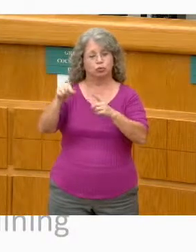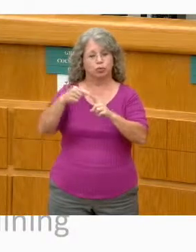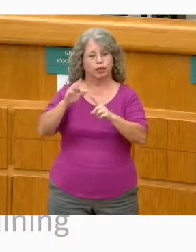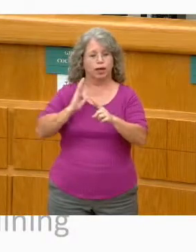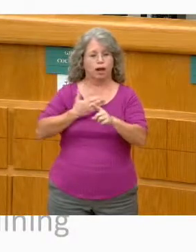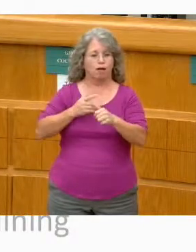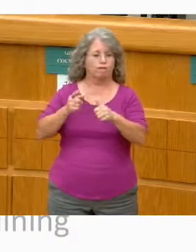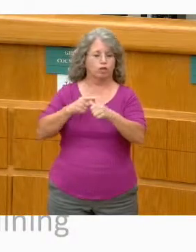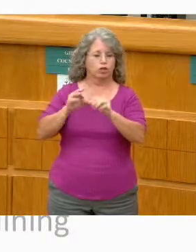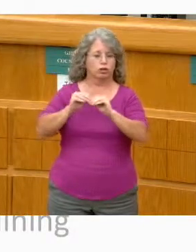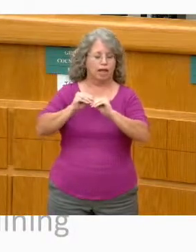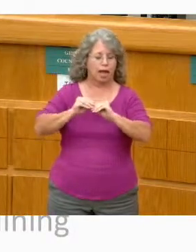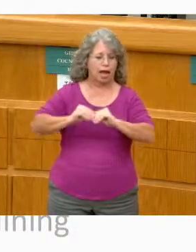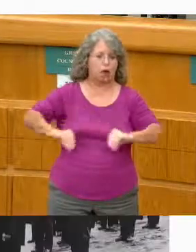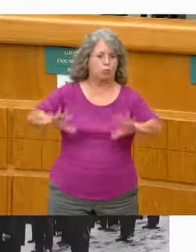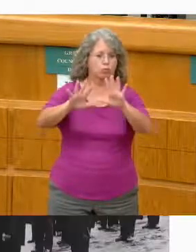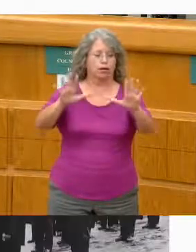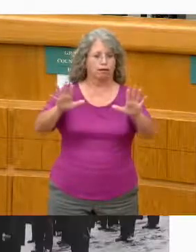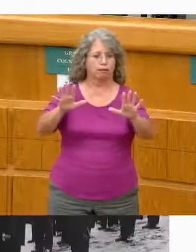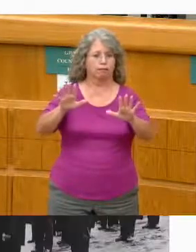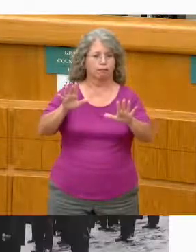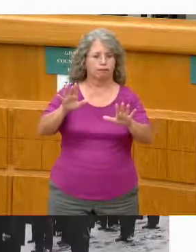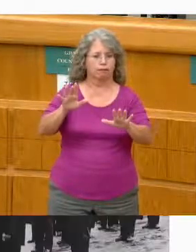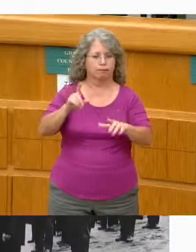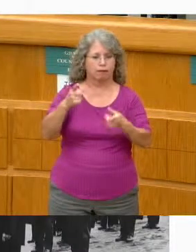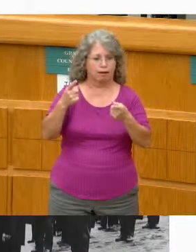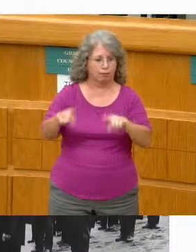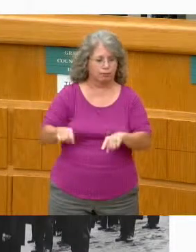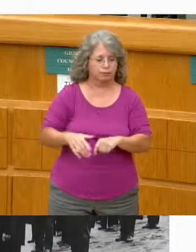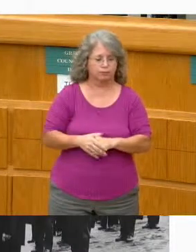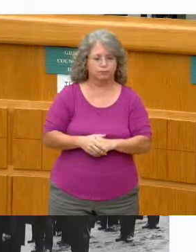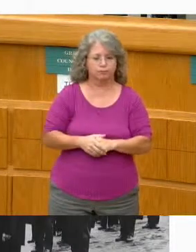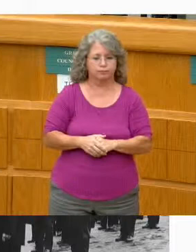of June when this current outbreak started to launch.